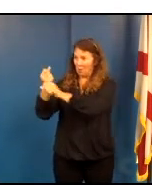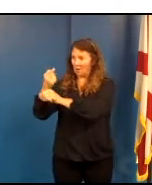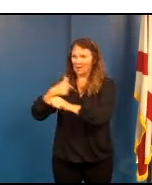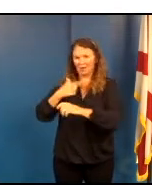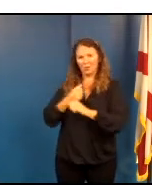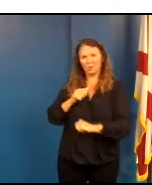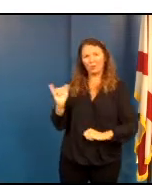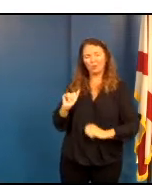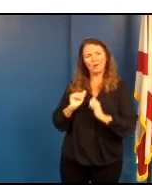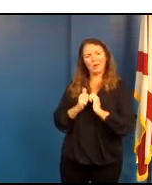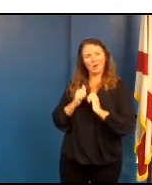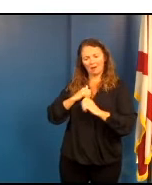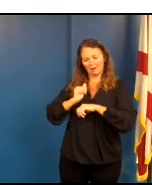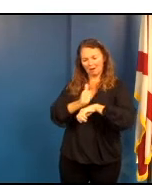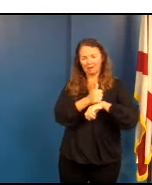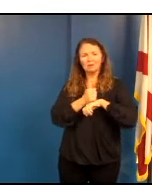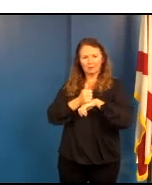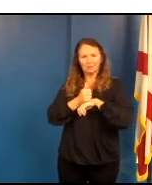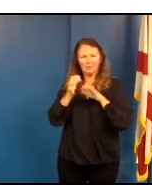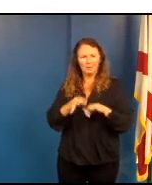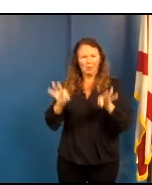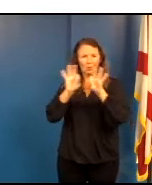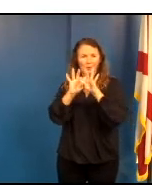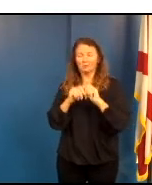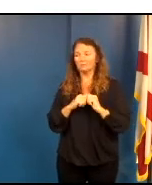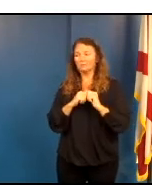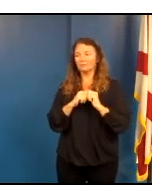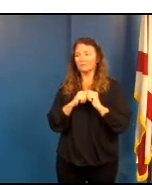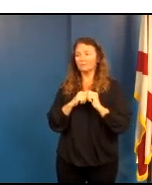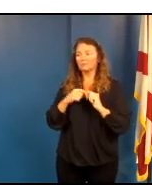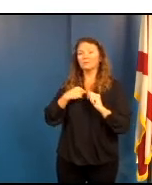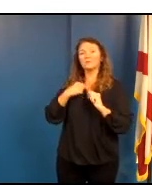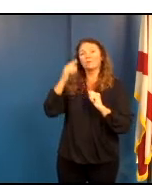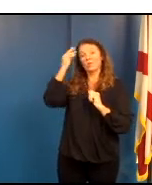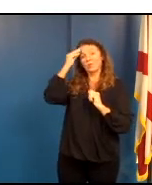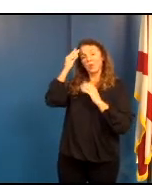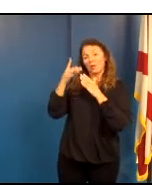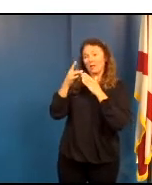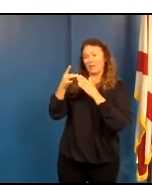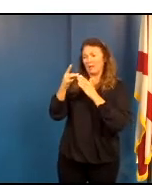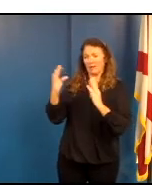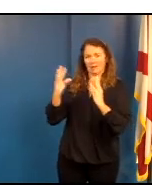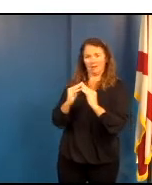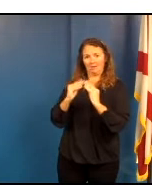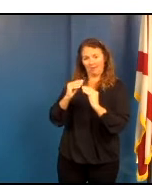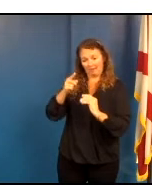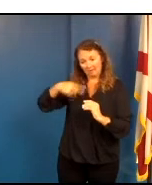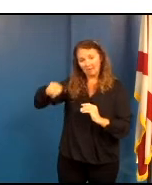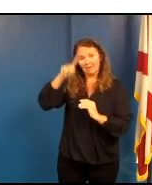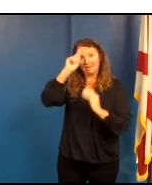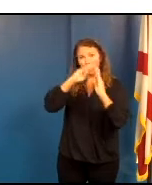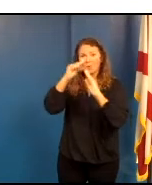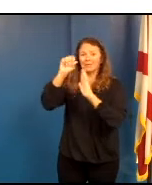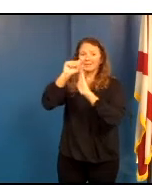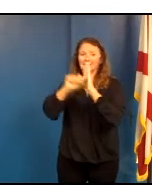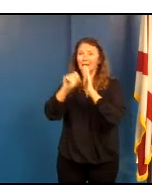both the community and for SPC? To be a thought leader convener, not only for the community, but for the state